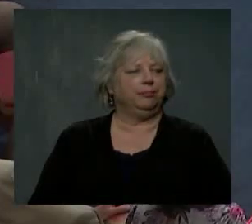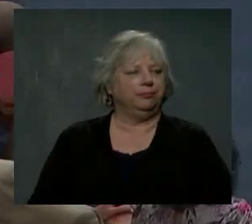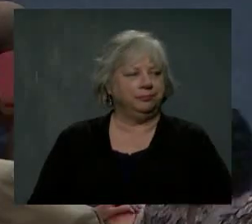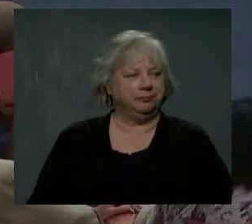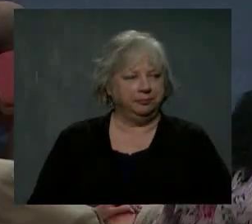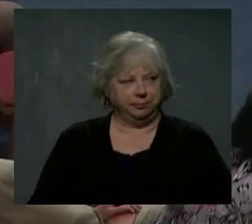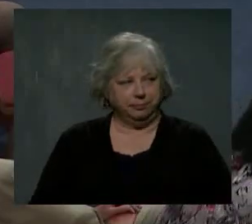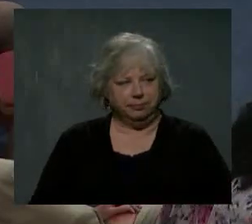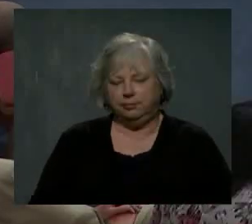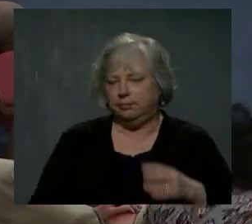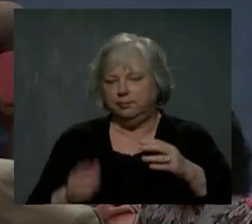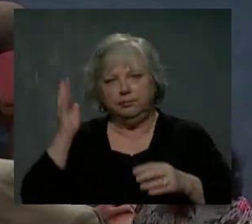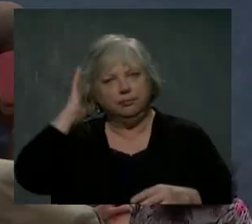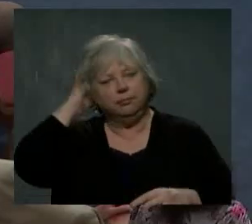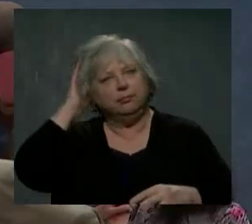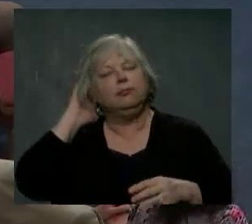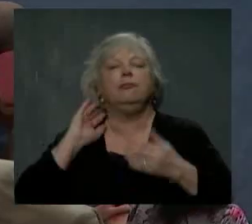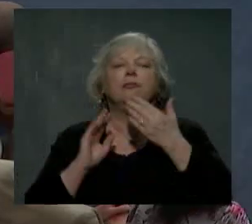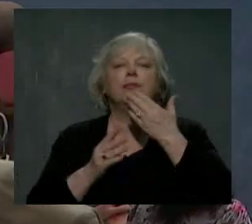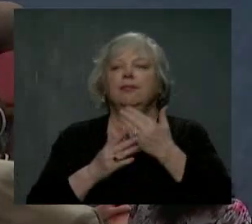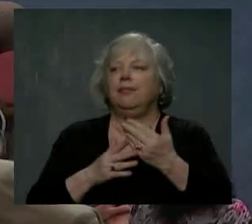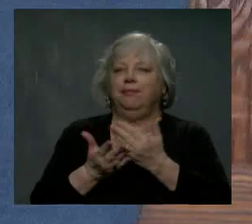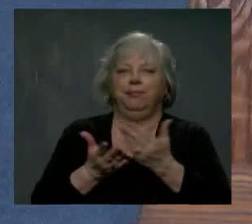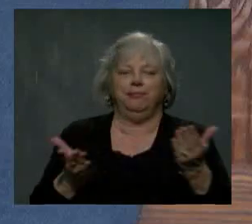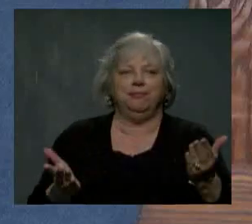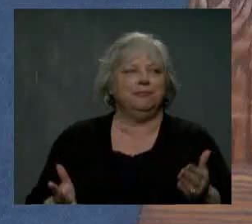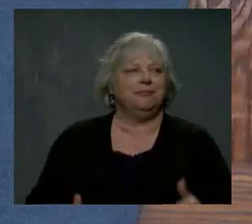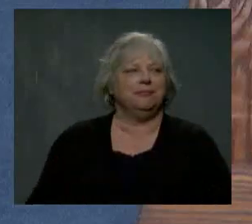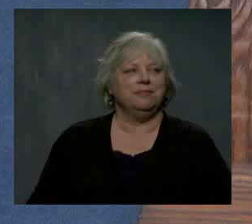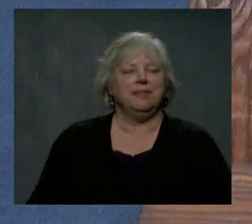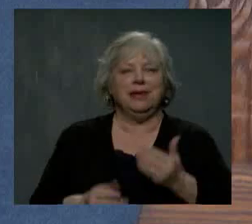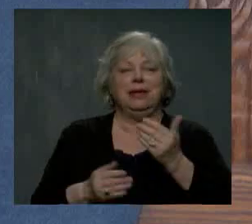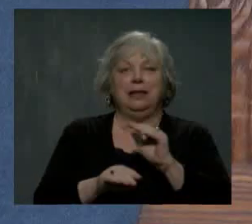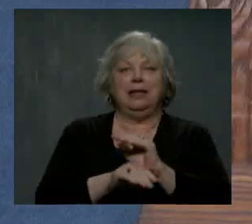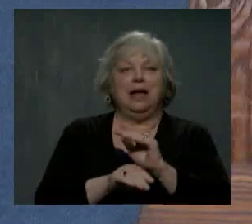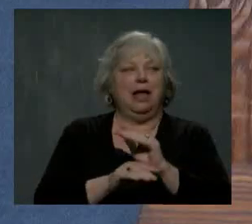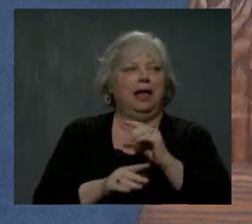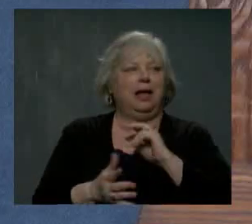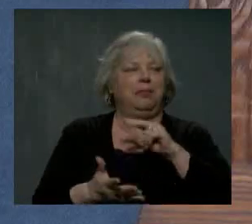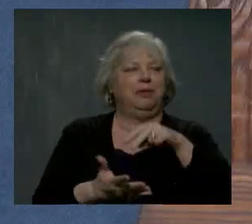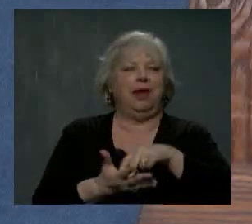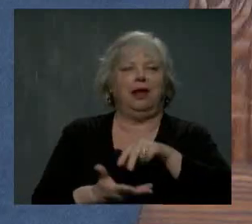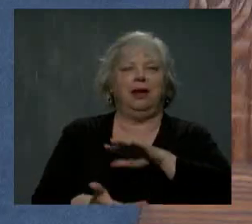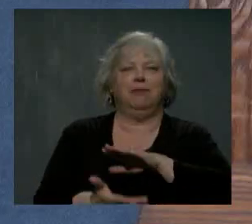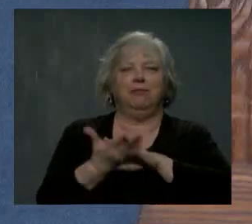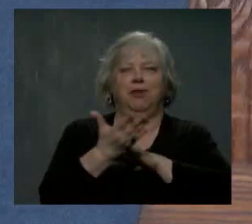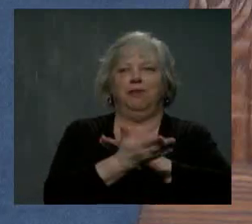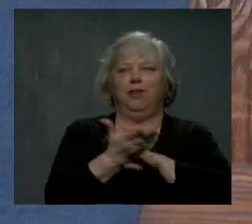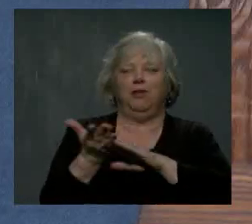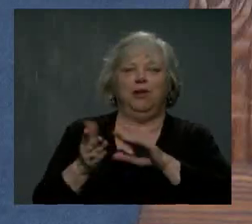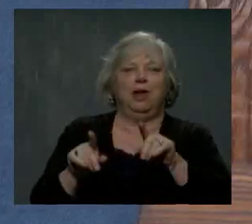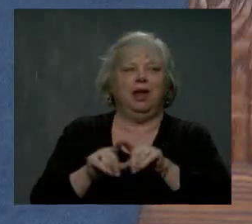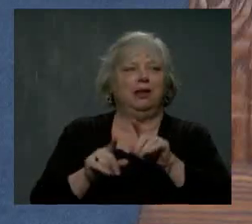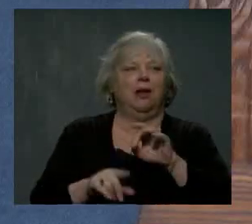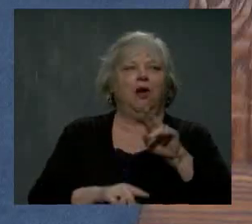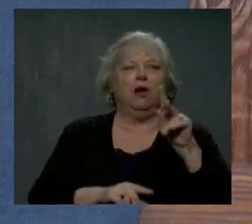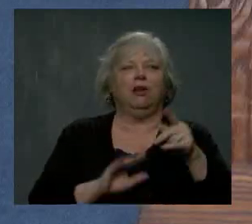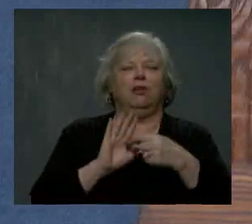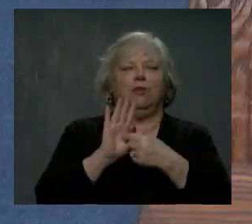Thank you, Vice Mayor Webb, members of the board. Tonight, I'm standing in front of you as the